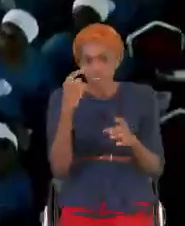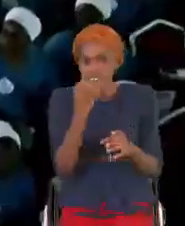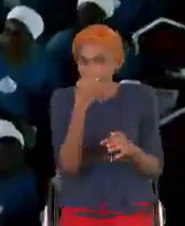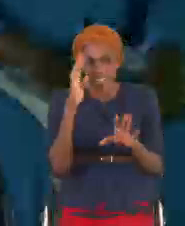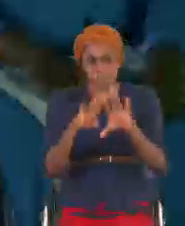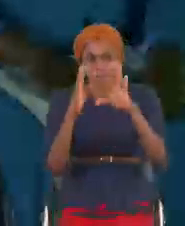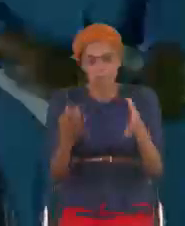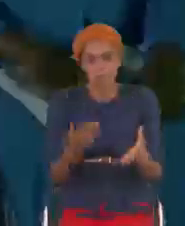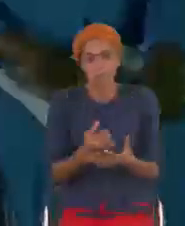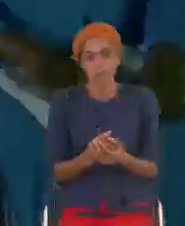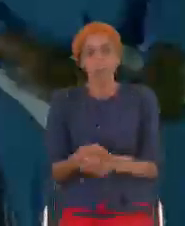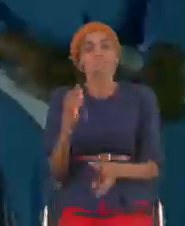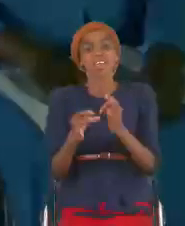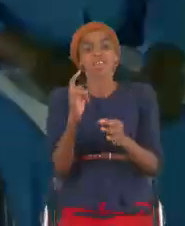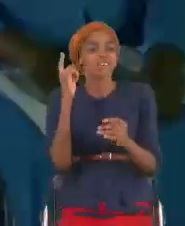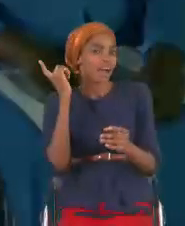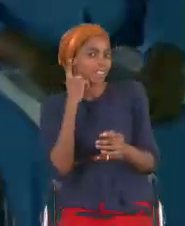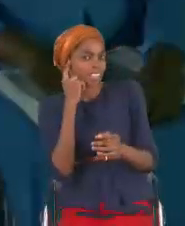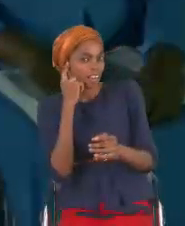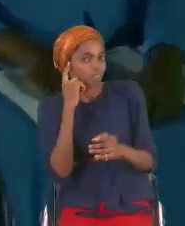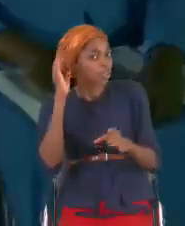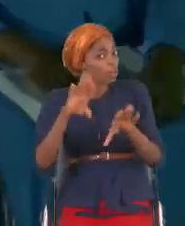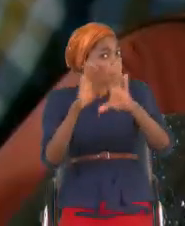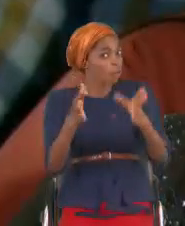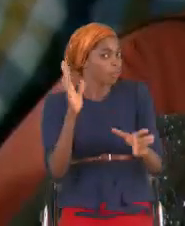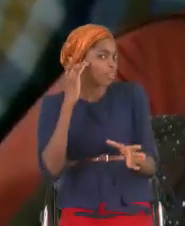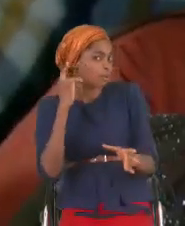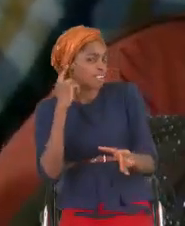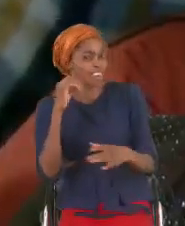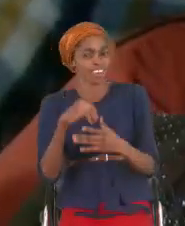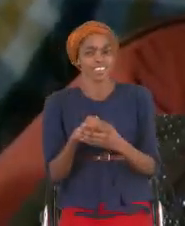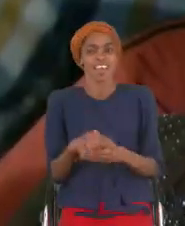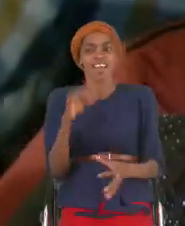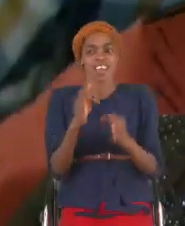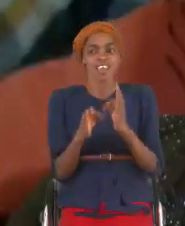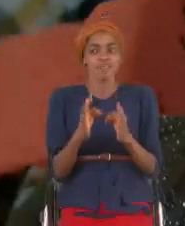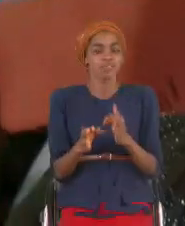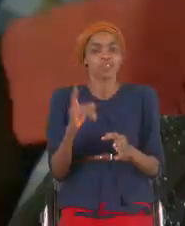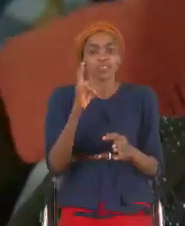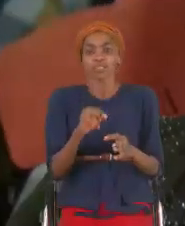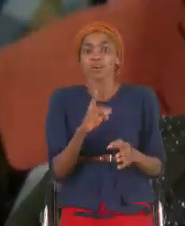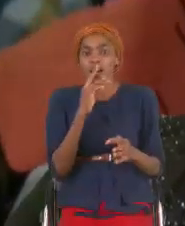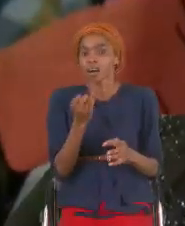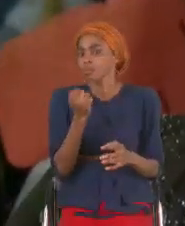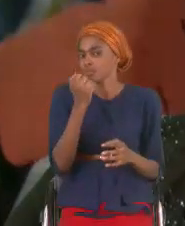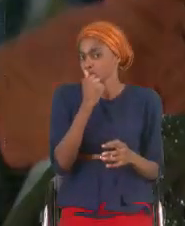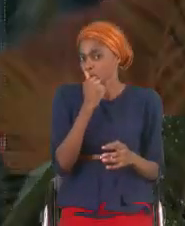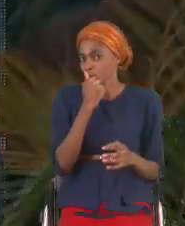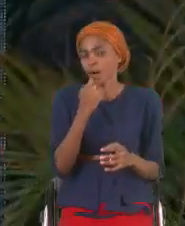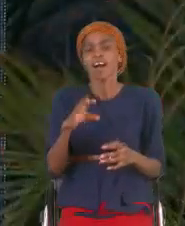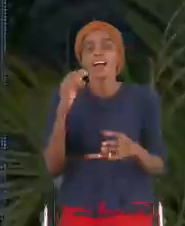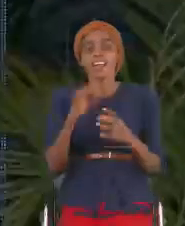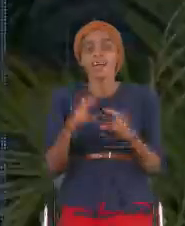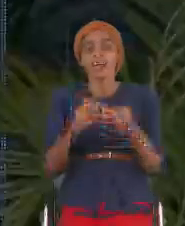sight. If you are deaf, he'll open your ears. If you are dumb, he'll loosen your tongues. If anything